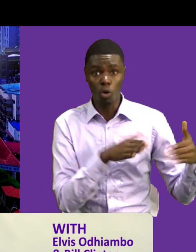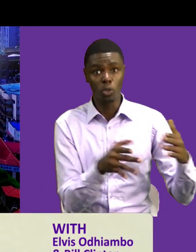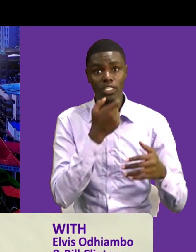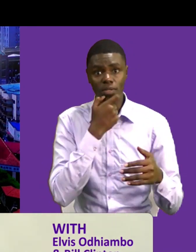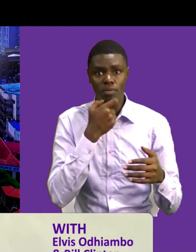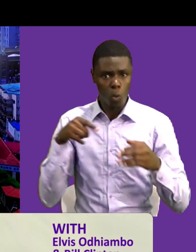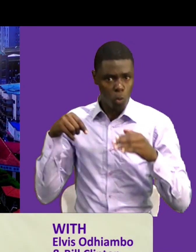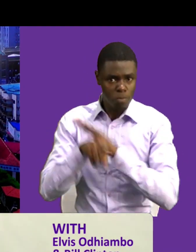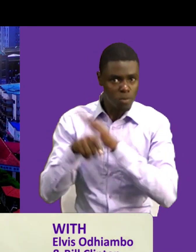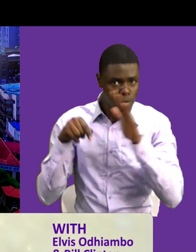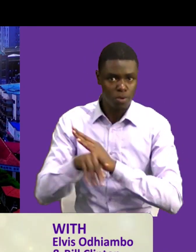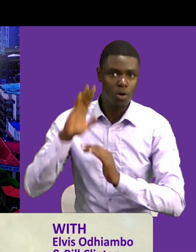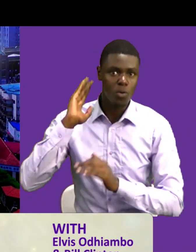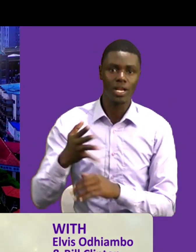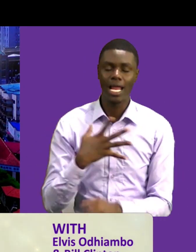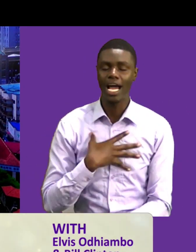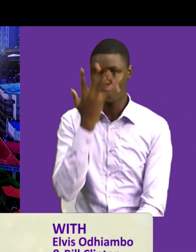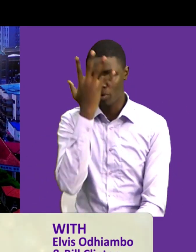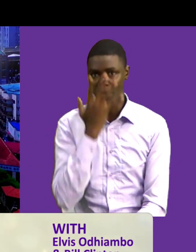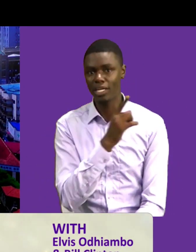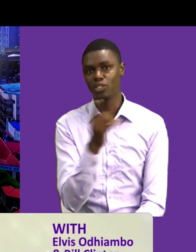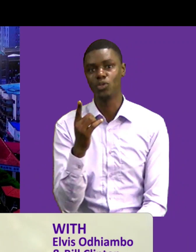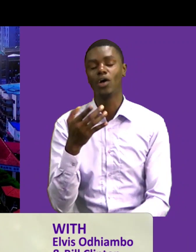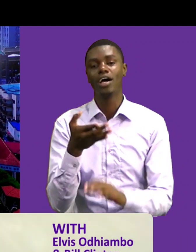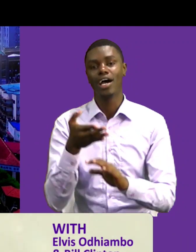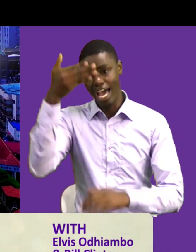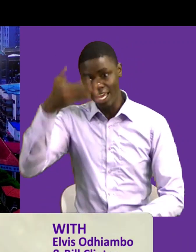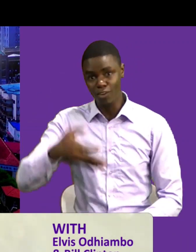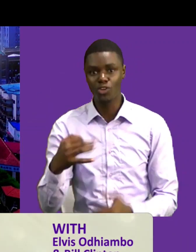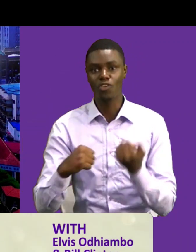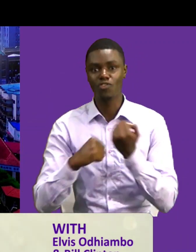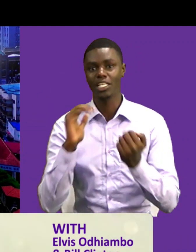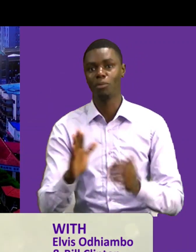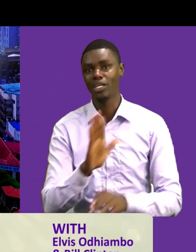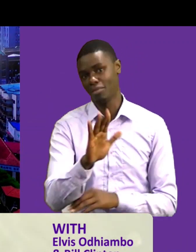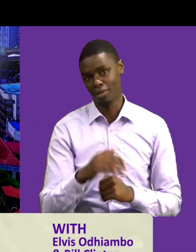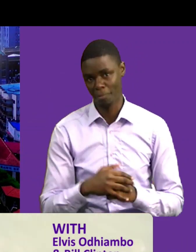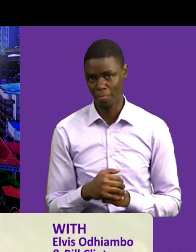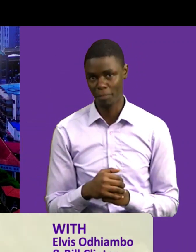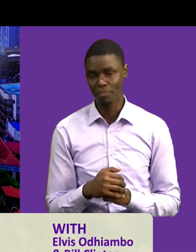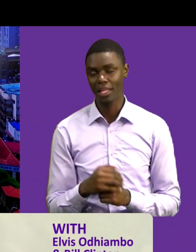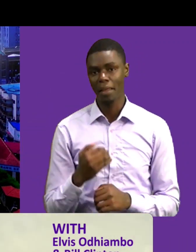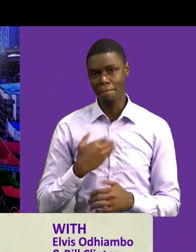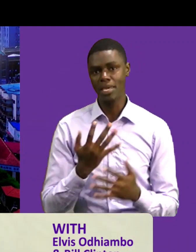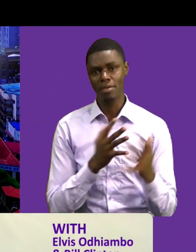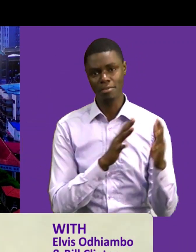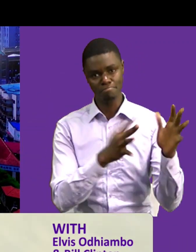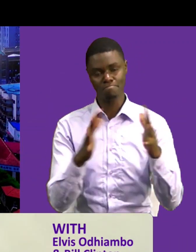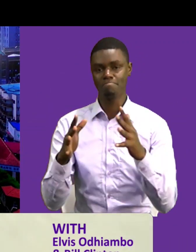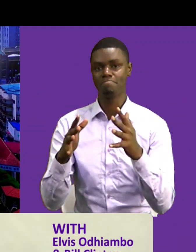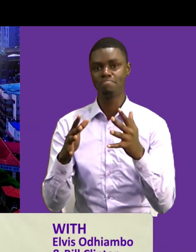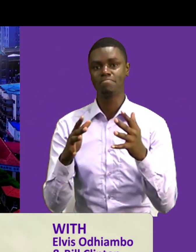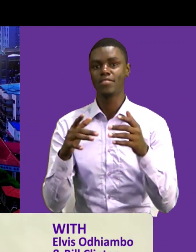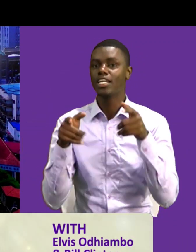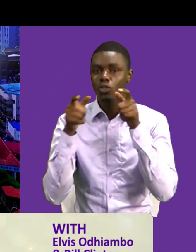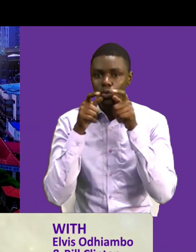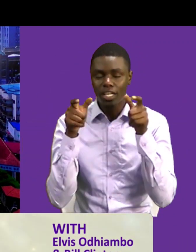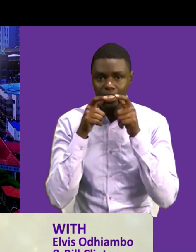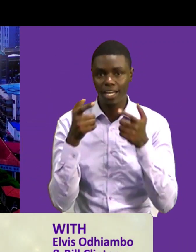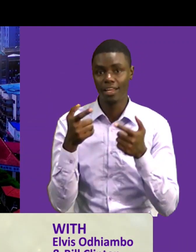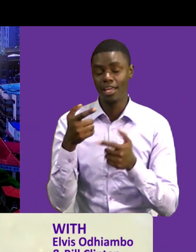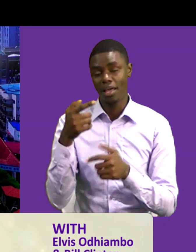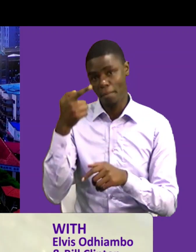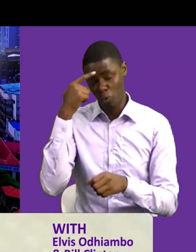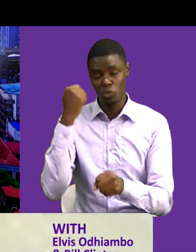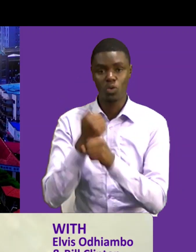you many goals, it will embarrass you in front of your fans. But I give credit to Tusker.